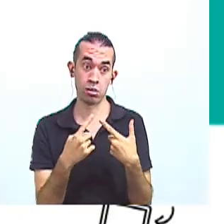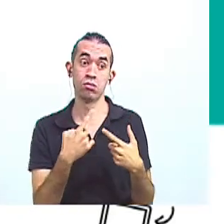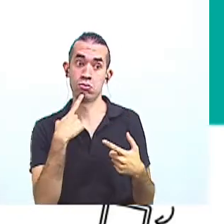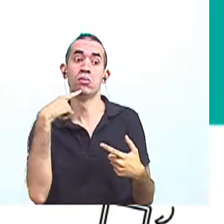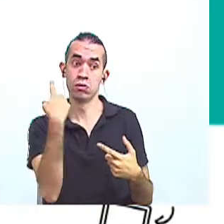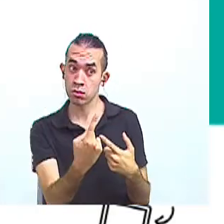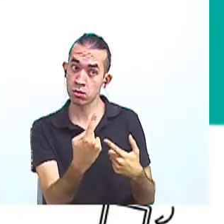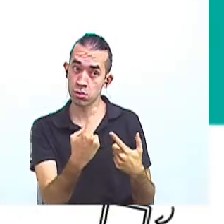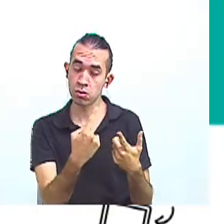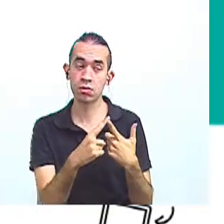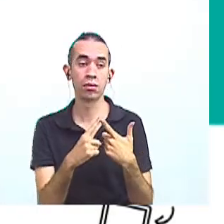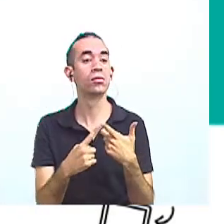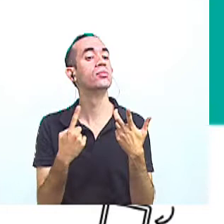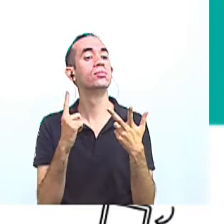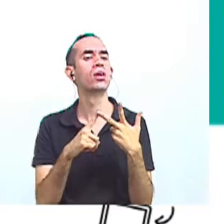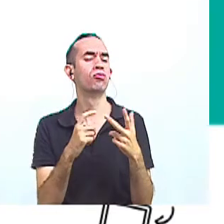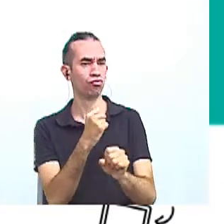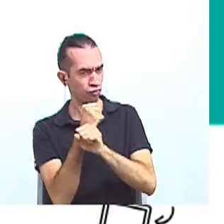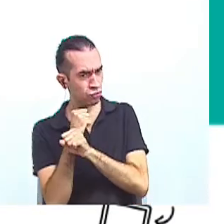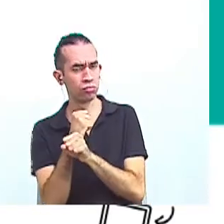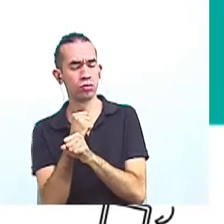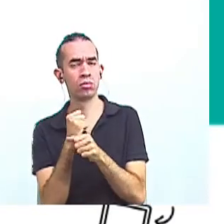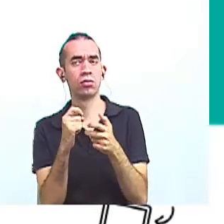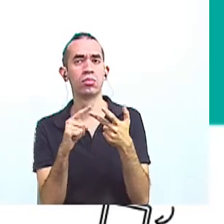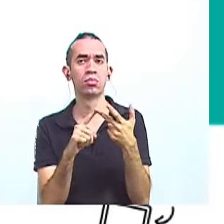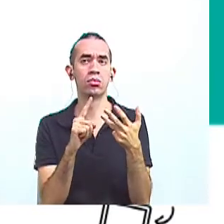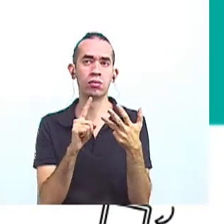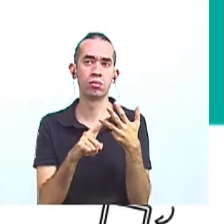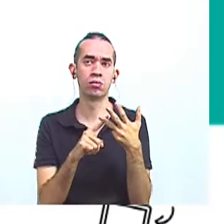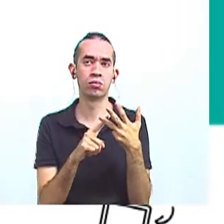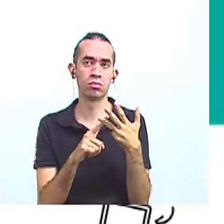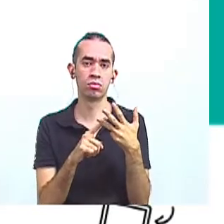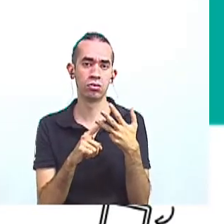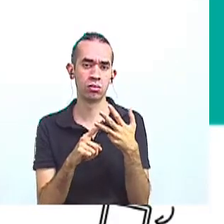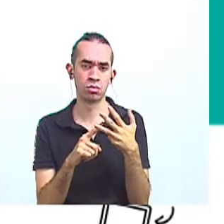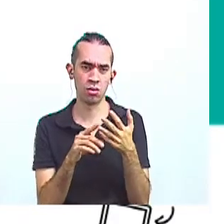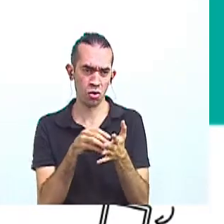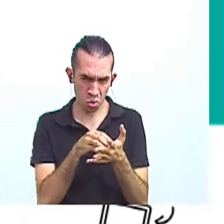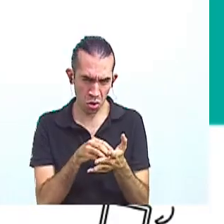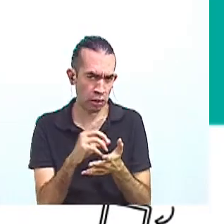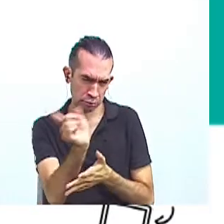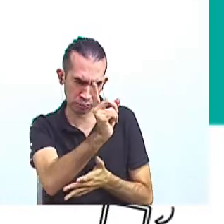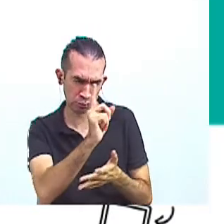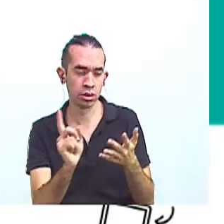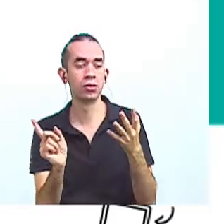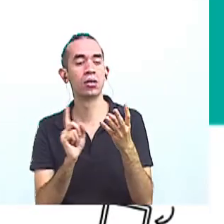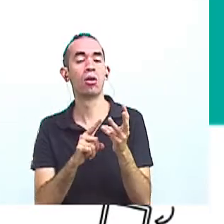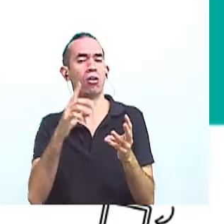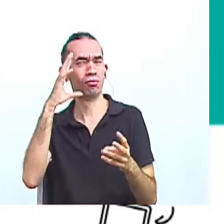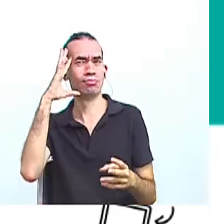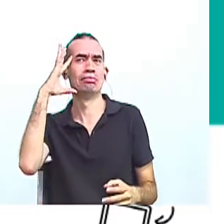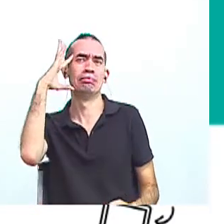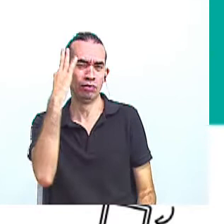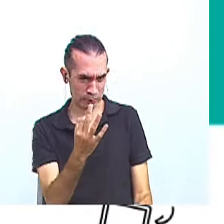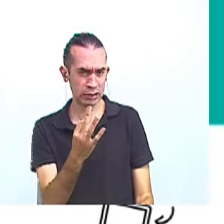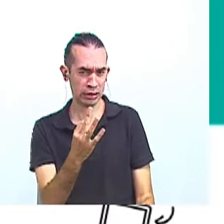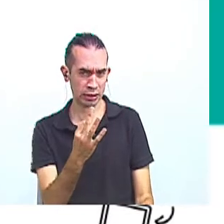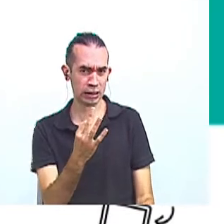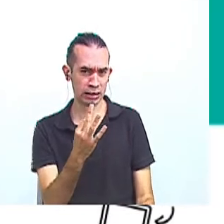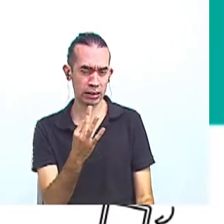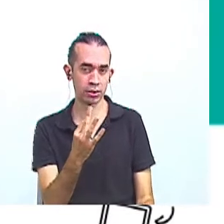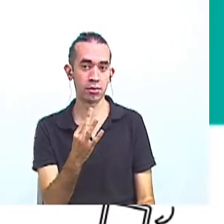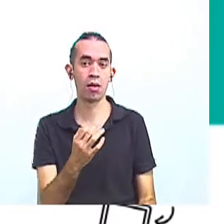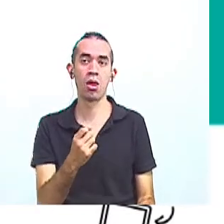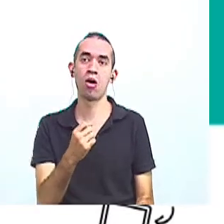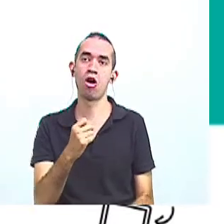that. I'm sure that. I have no doubt that. And I strongly believe that. This last